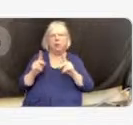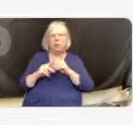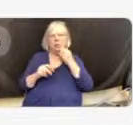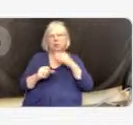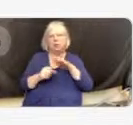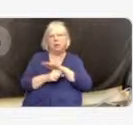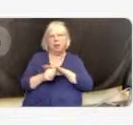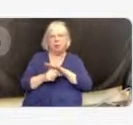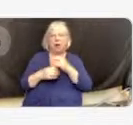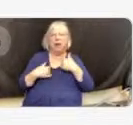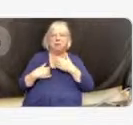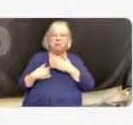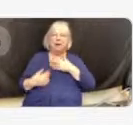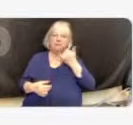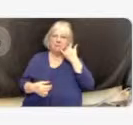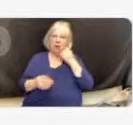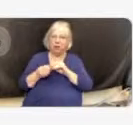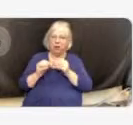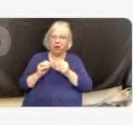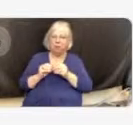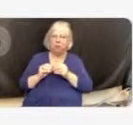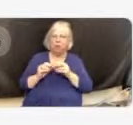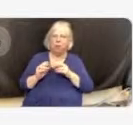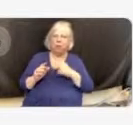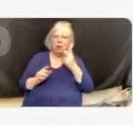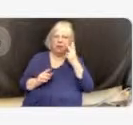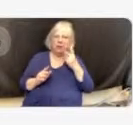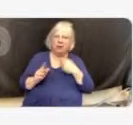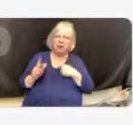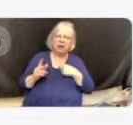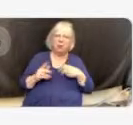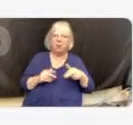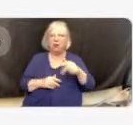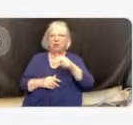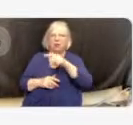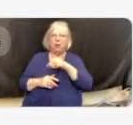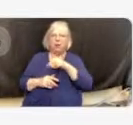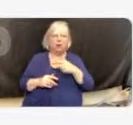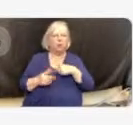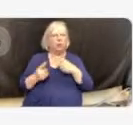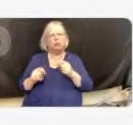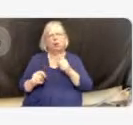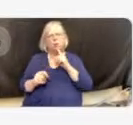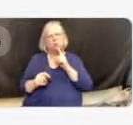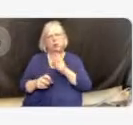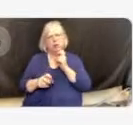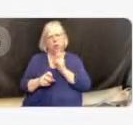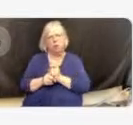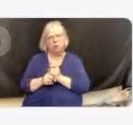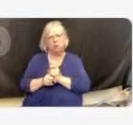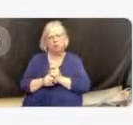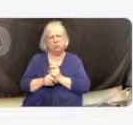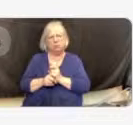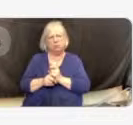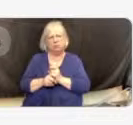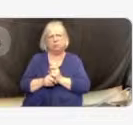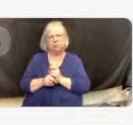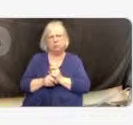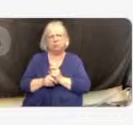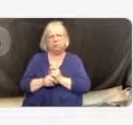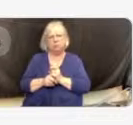And y'all see me in here before around this neighborhood, and we try really hard to